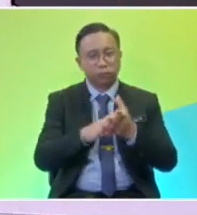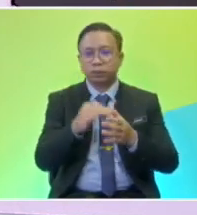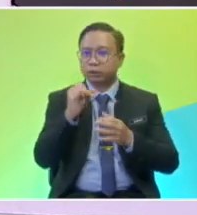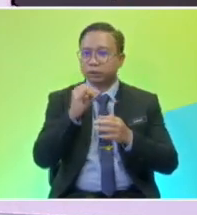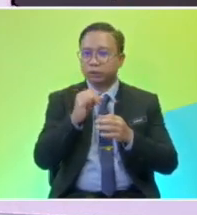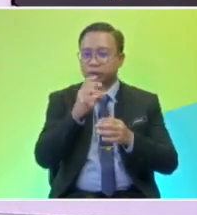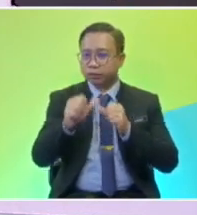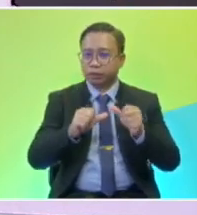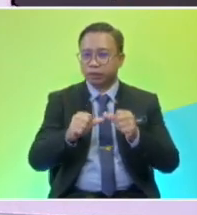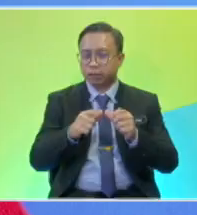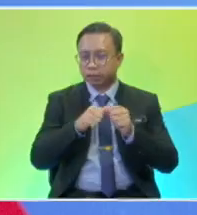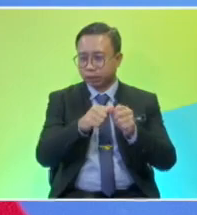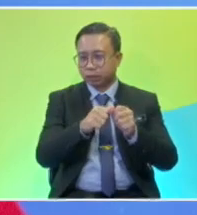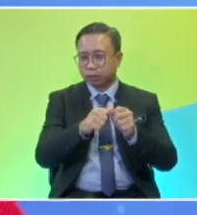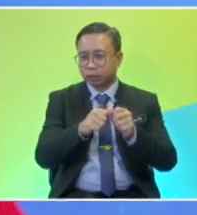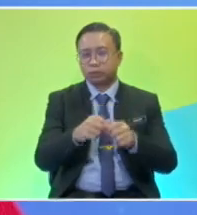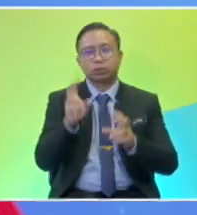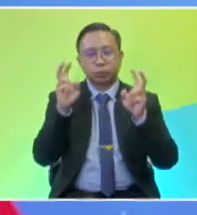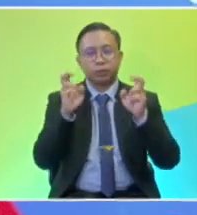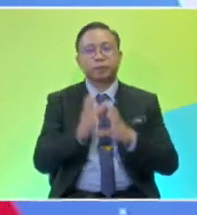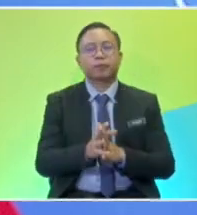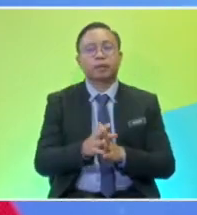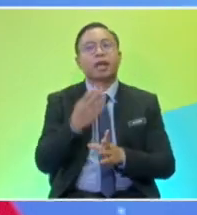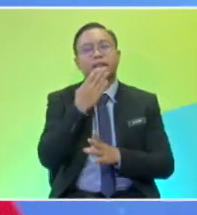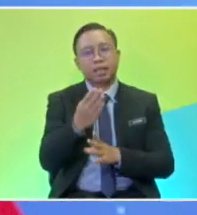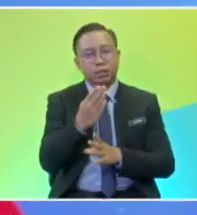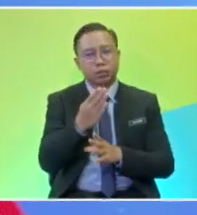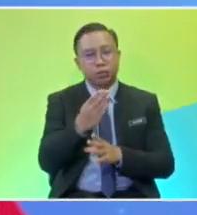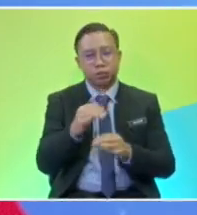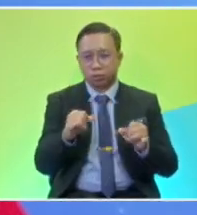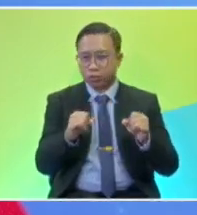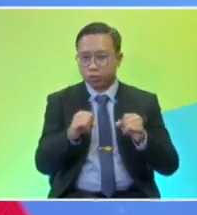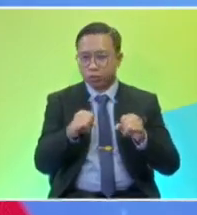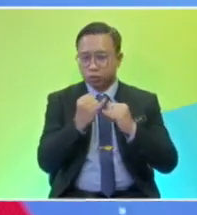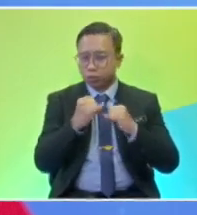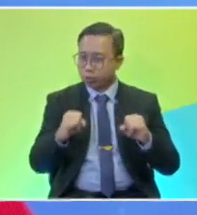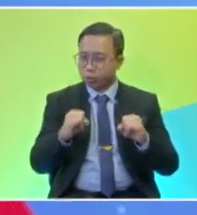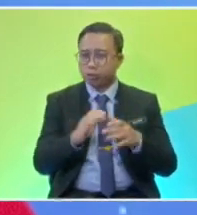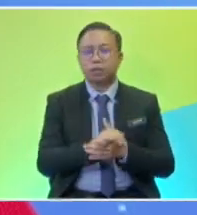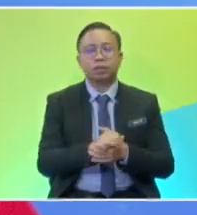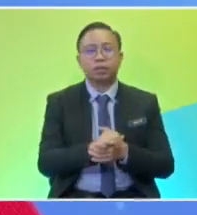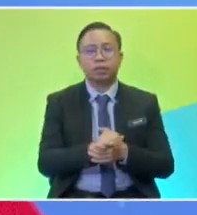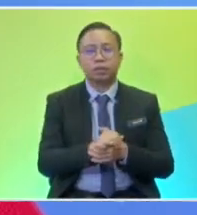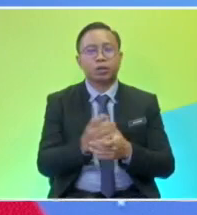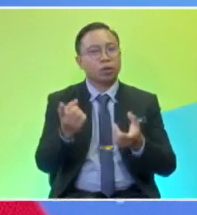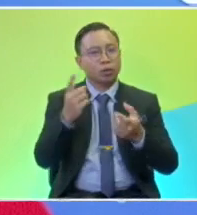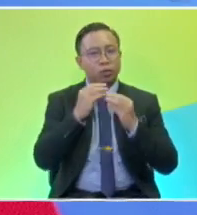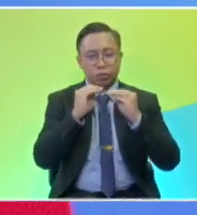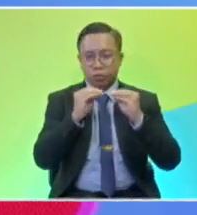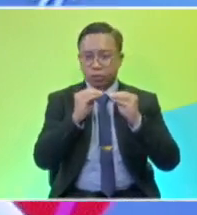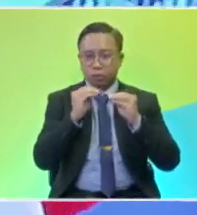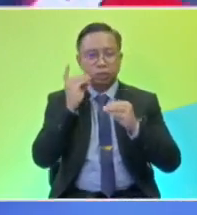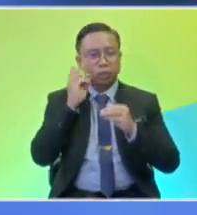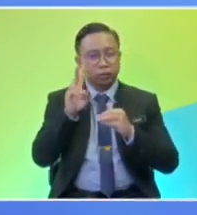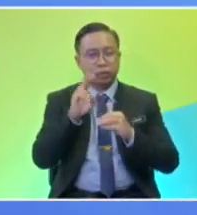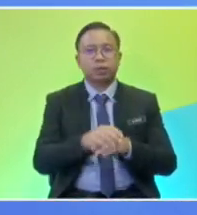topic. All right. With that, everyone at home, thank you so much for joining, and thank you so much to Teacher Devi, all the way from SK to